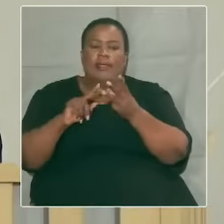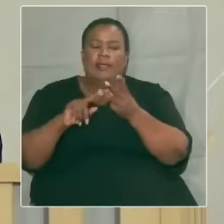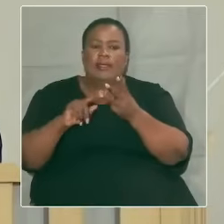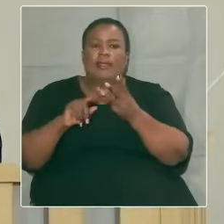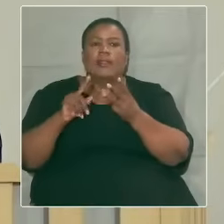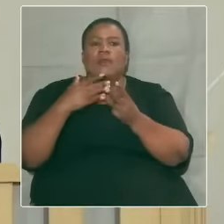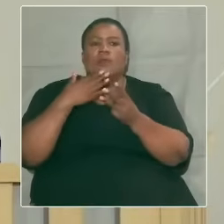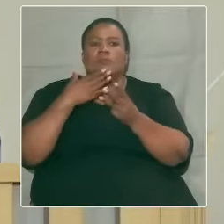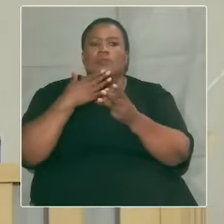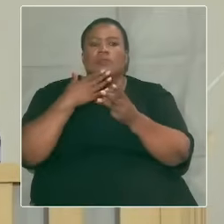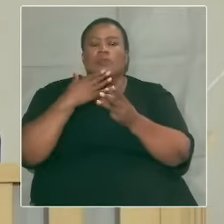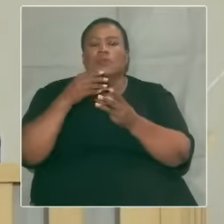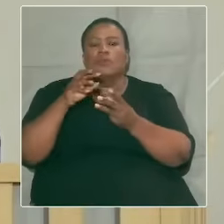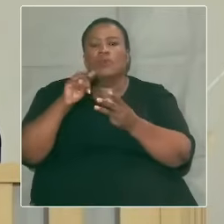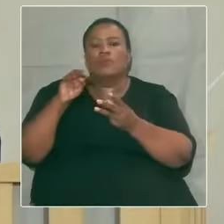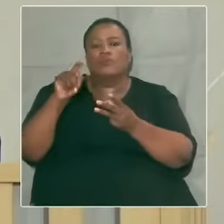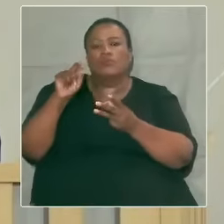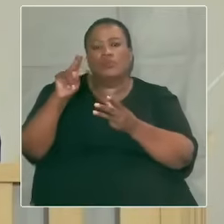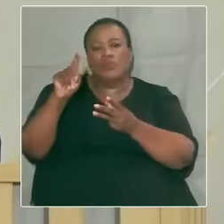concluding that